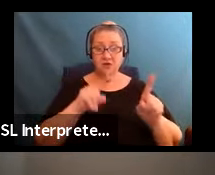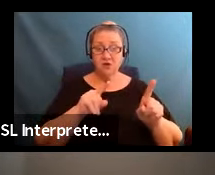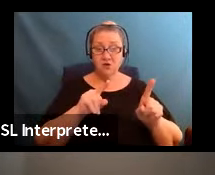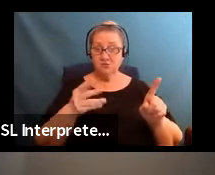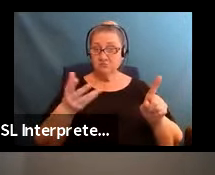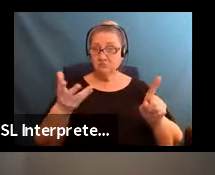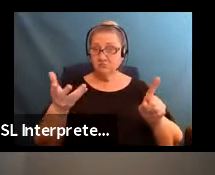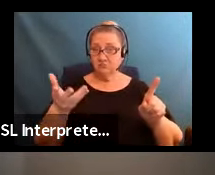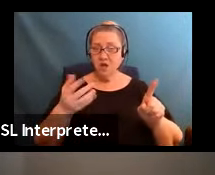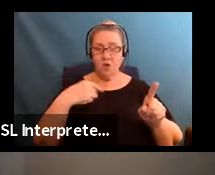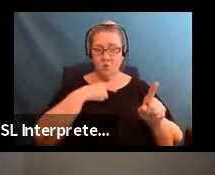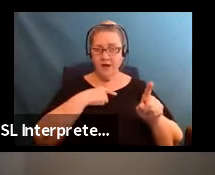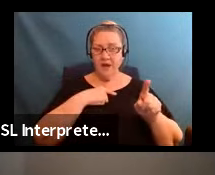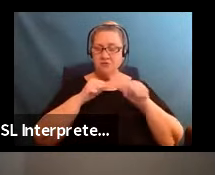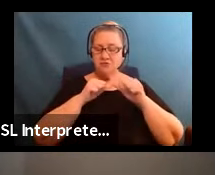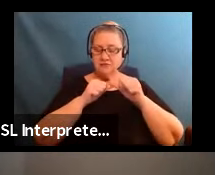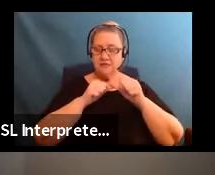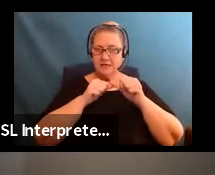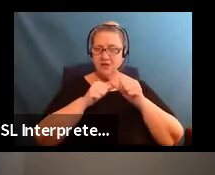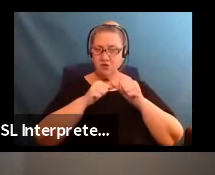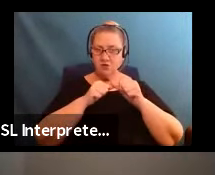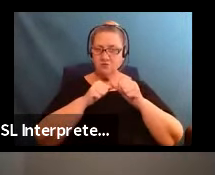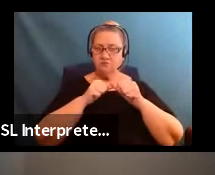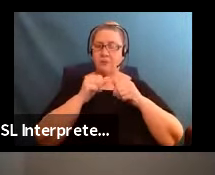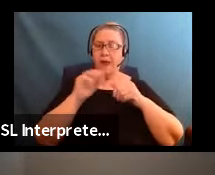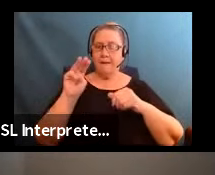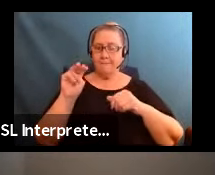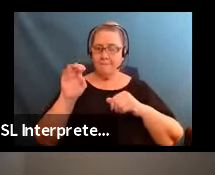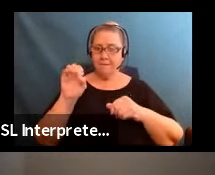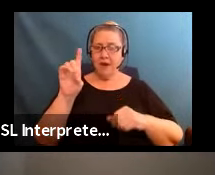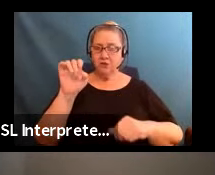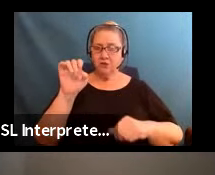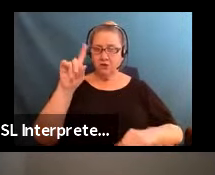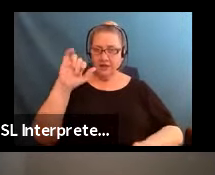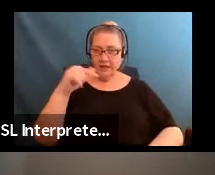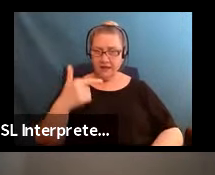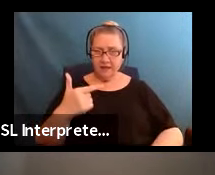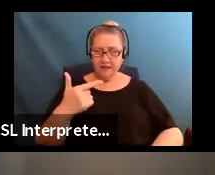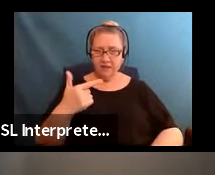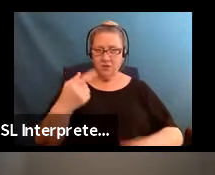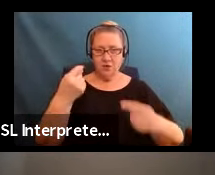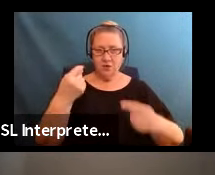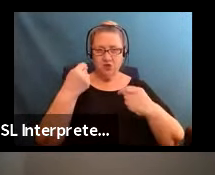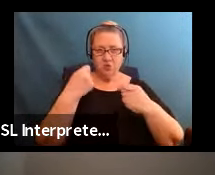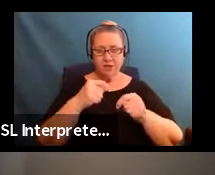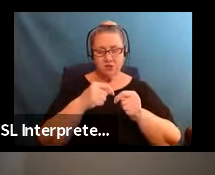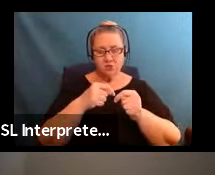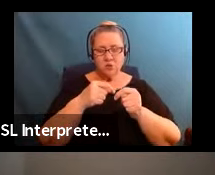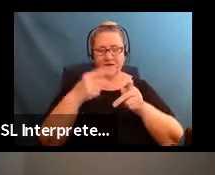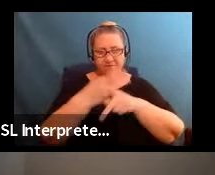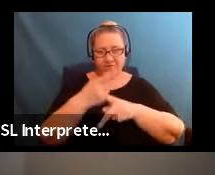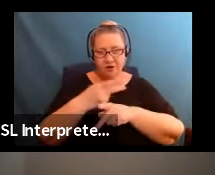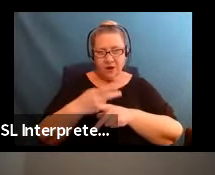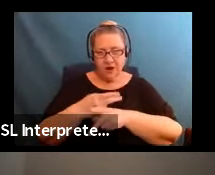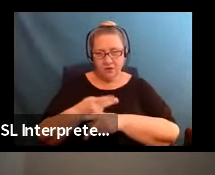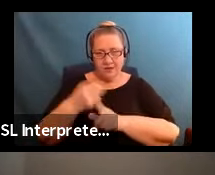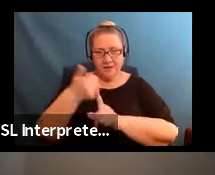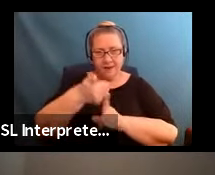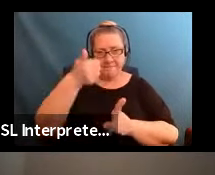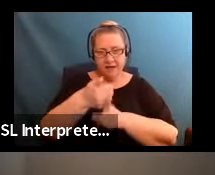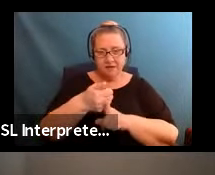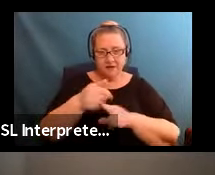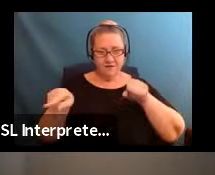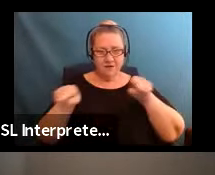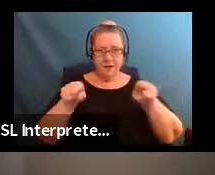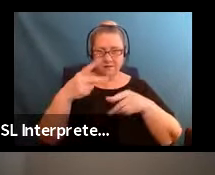are still in the process of doing the modeling to assess the impact of doing each. And we're